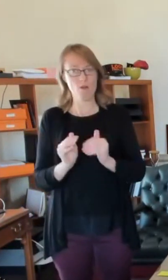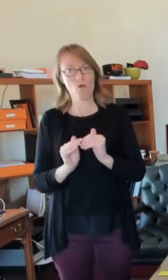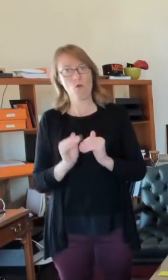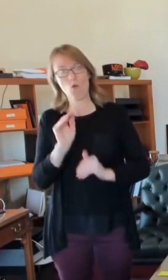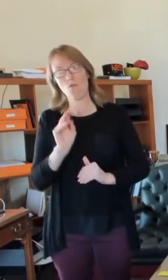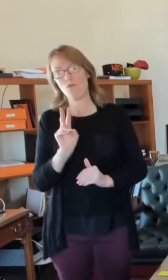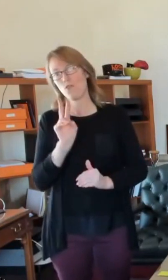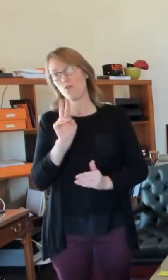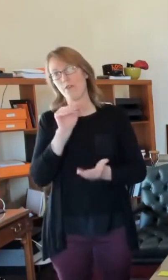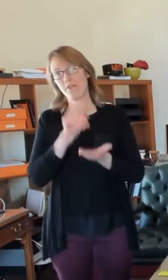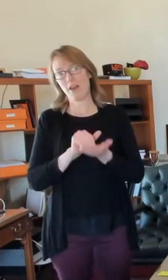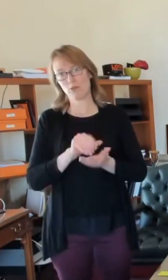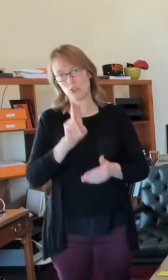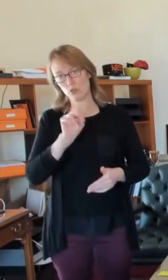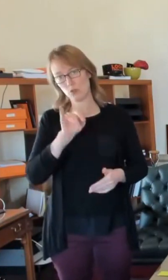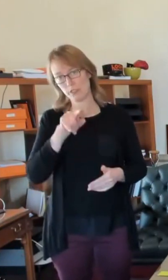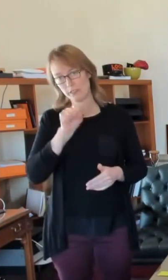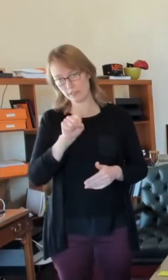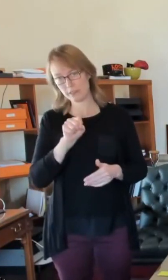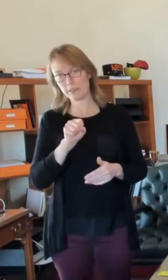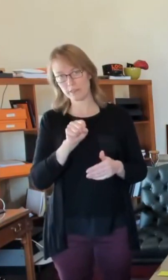units with that